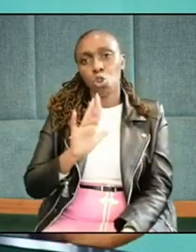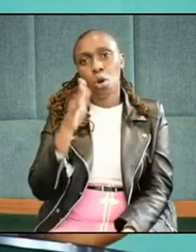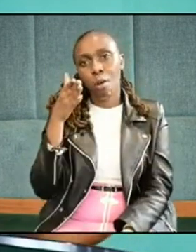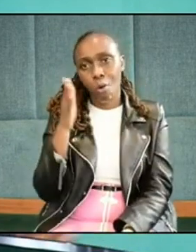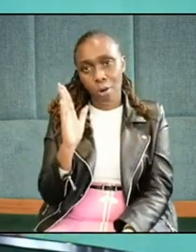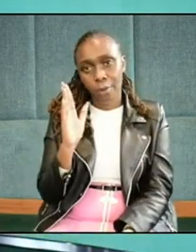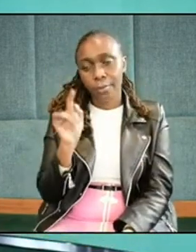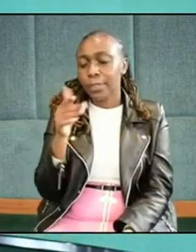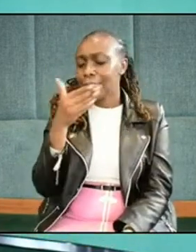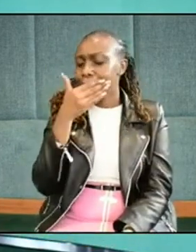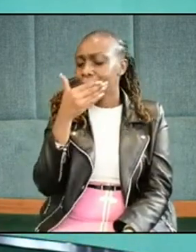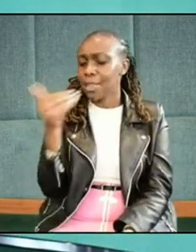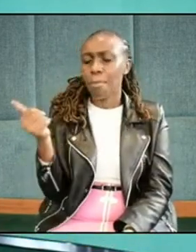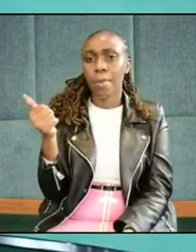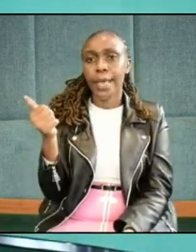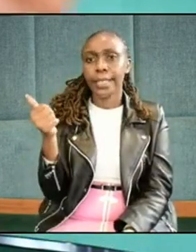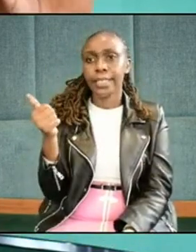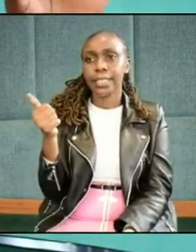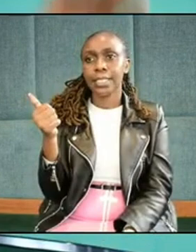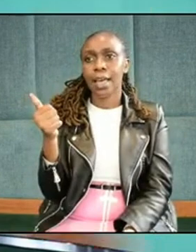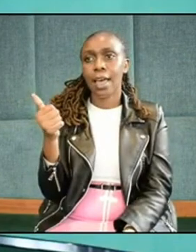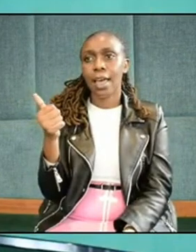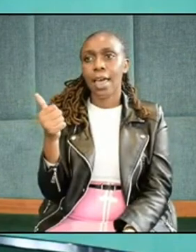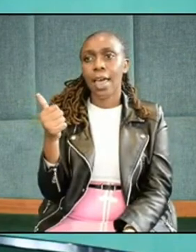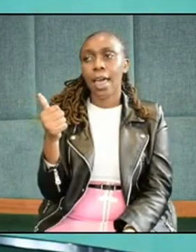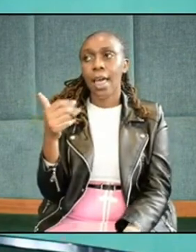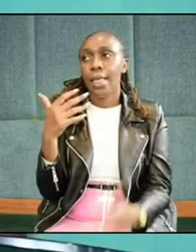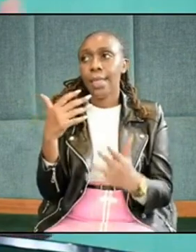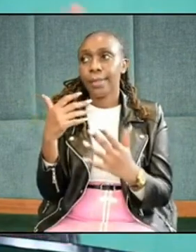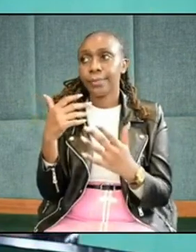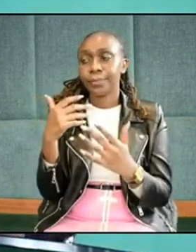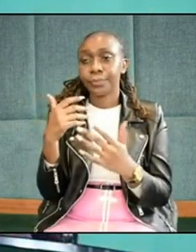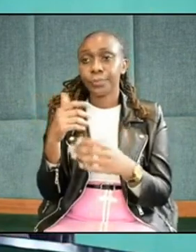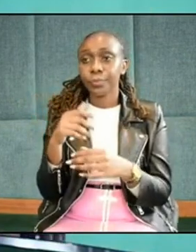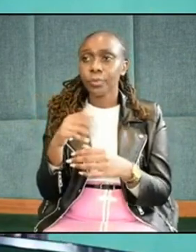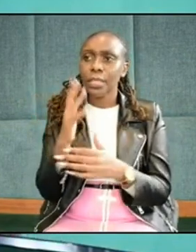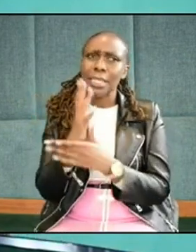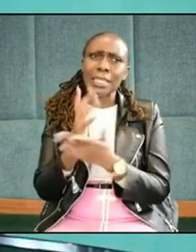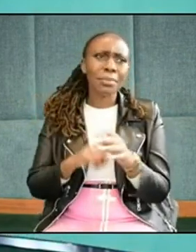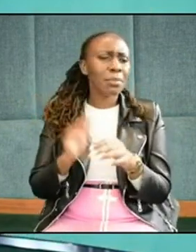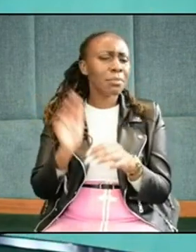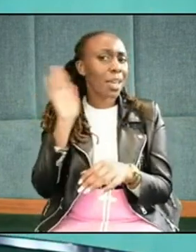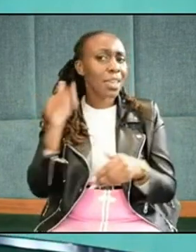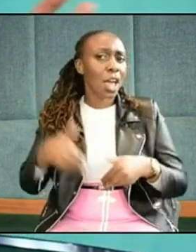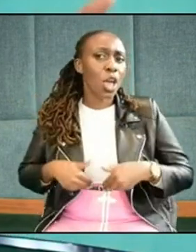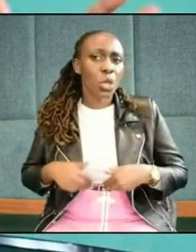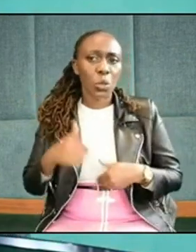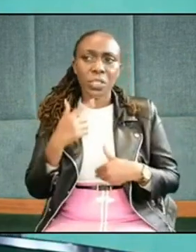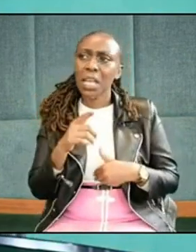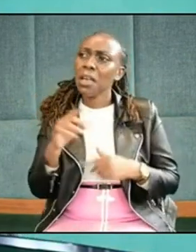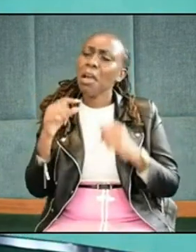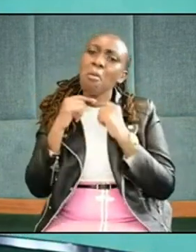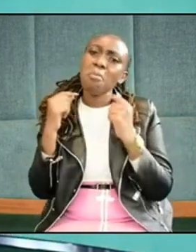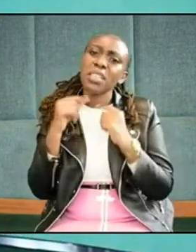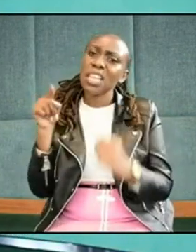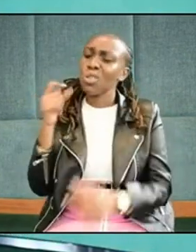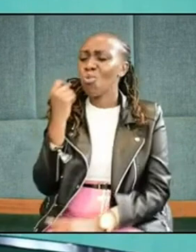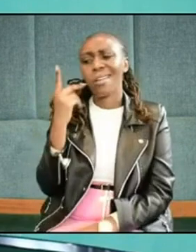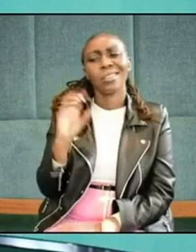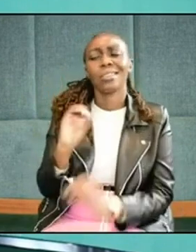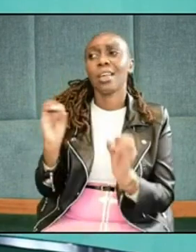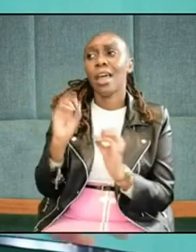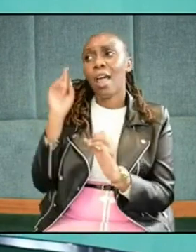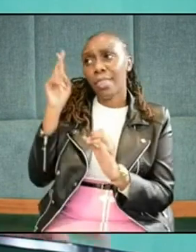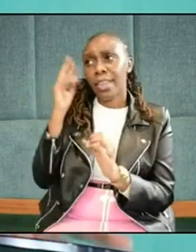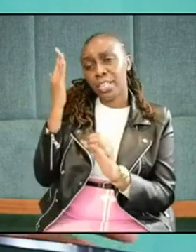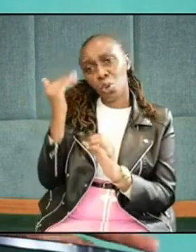best of all the weapons you can find against temptation. Sometimes I hear young people saying, Pastor, you really don't understand. The reason